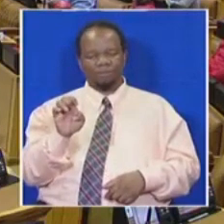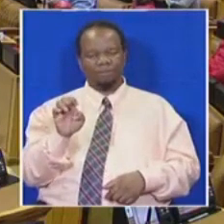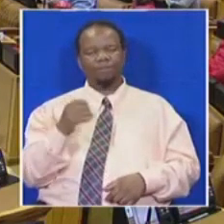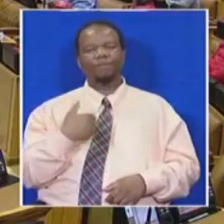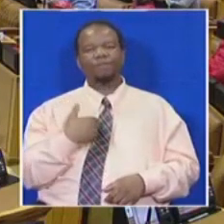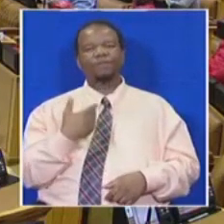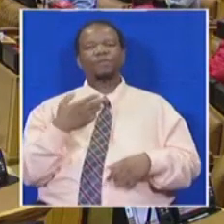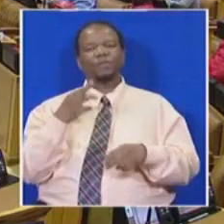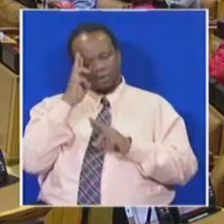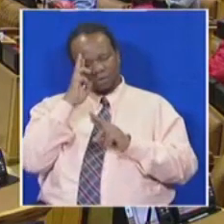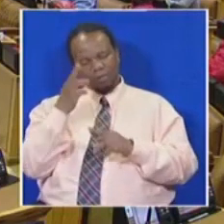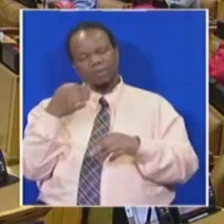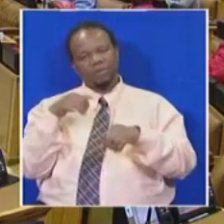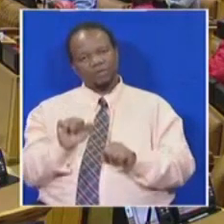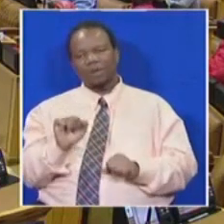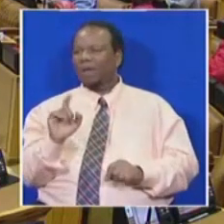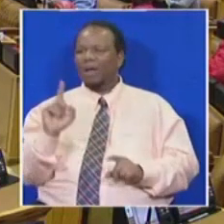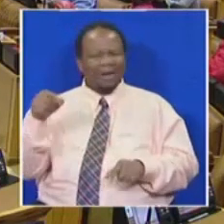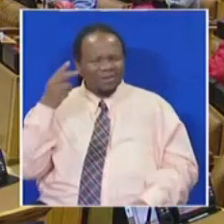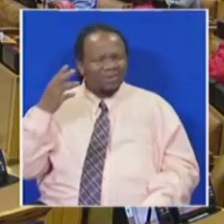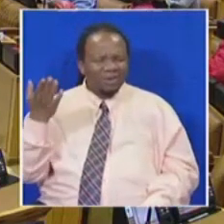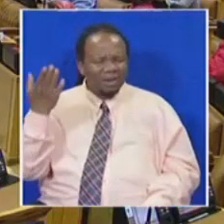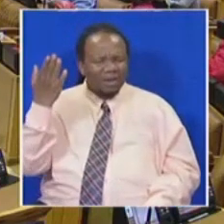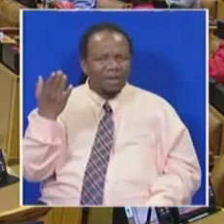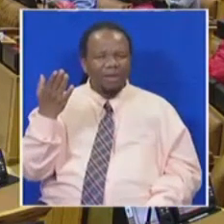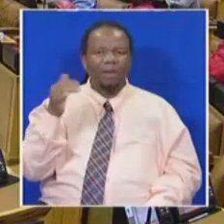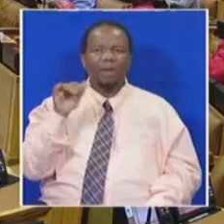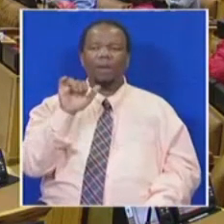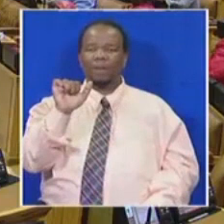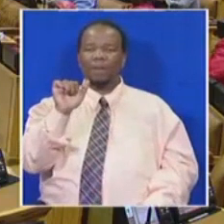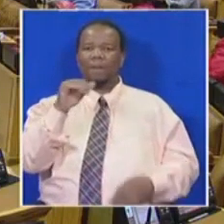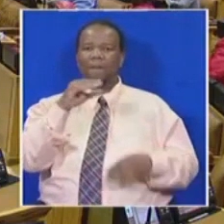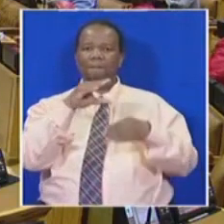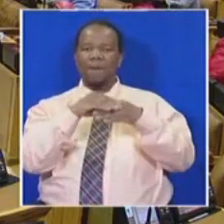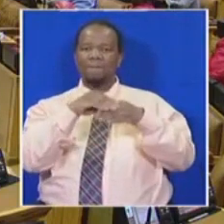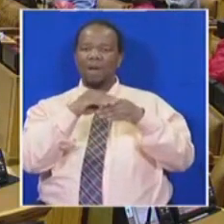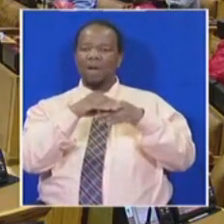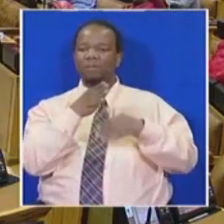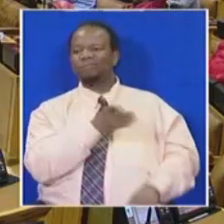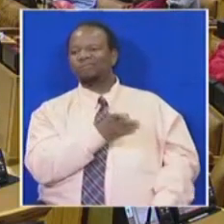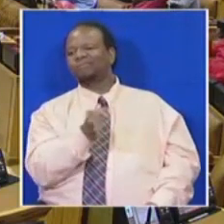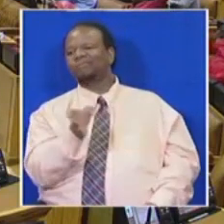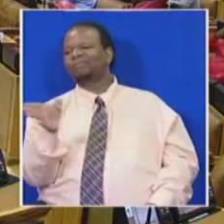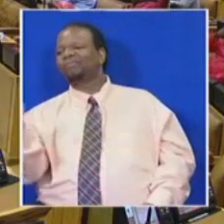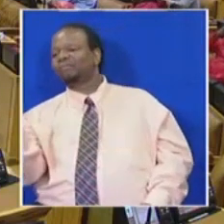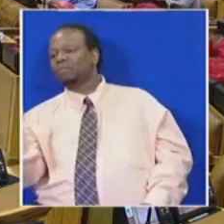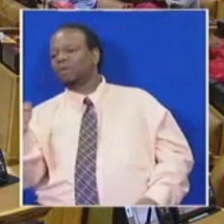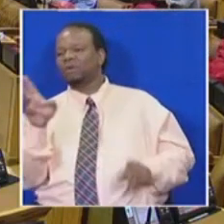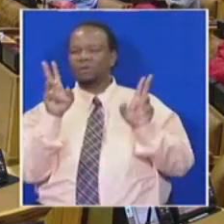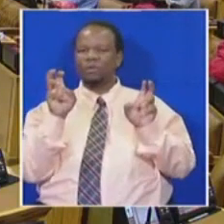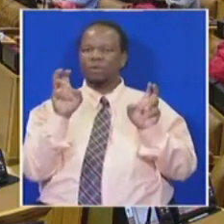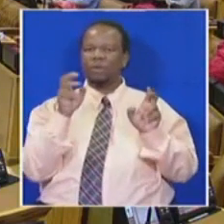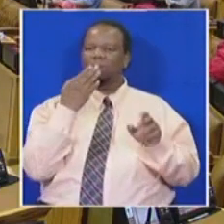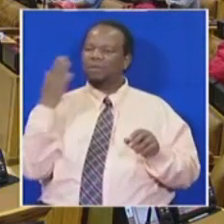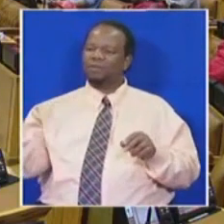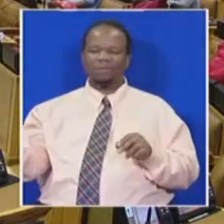Honorable Chair, the member The member is not relevant to the topic that we are discussing currently. Can we